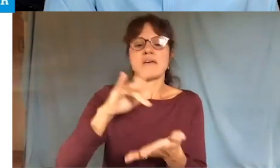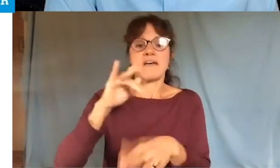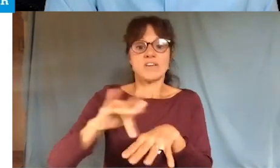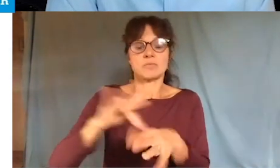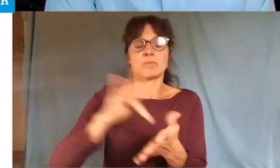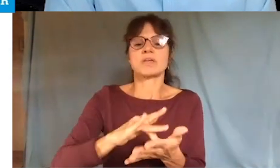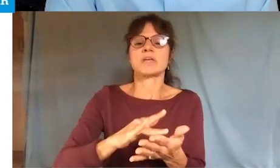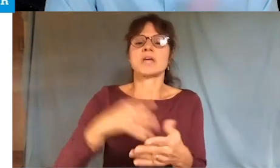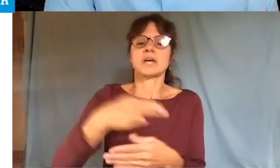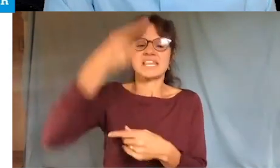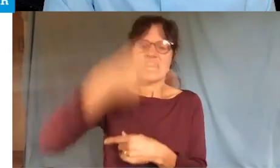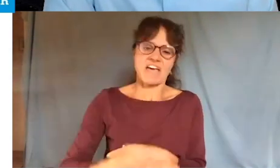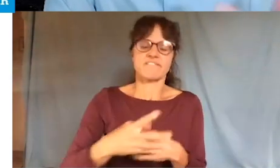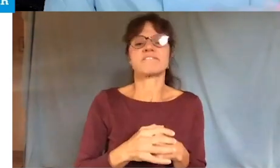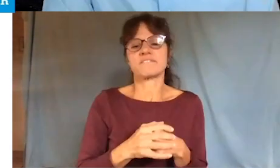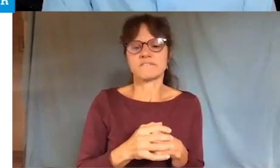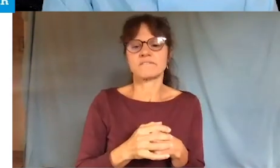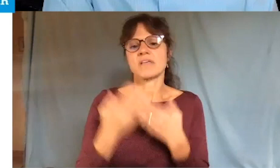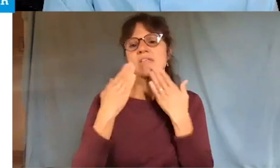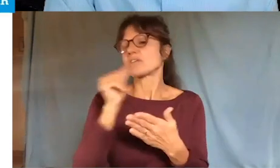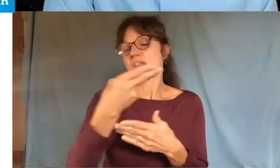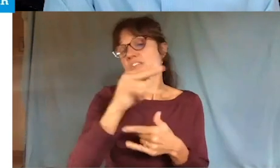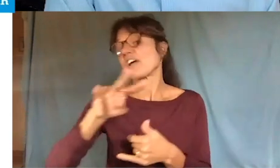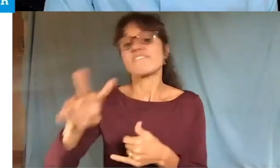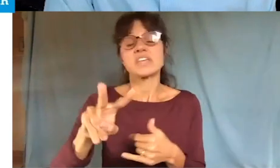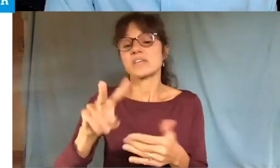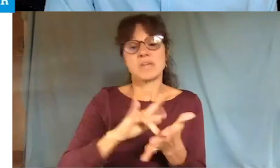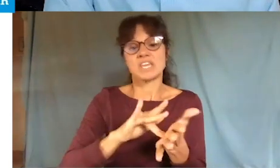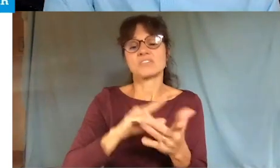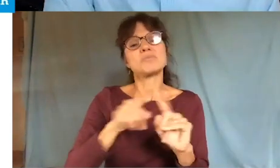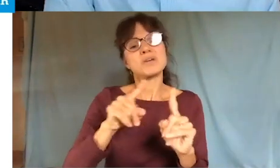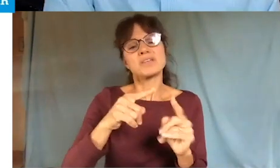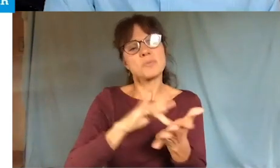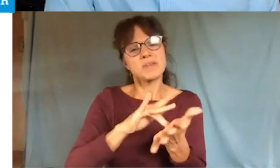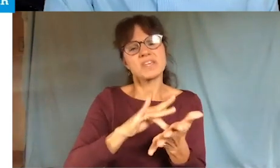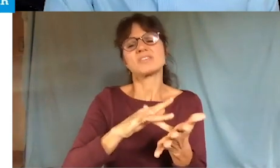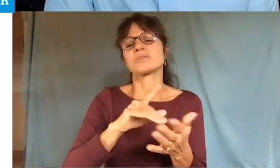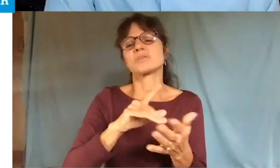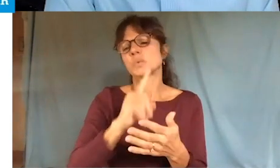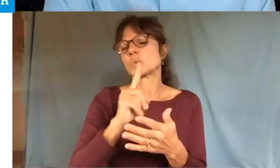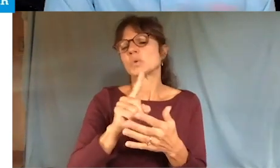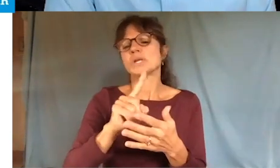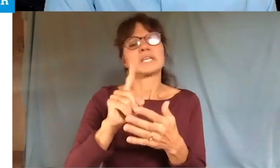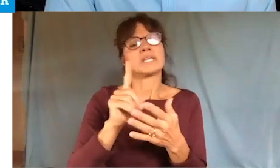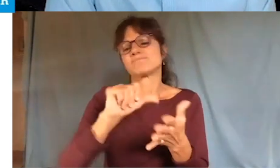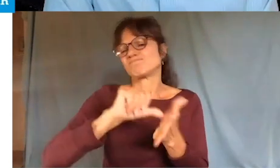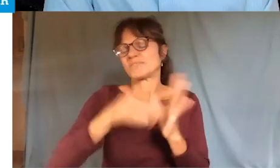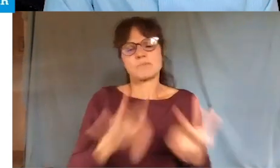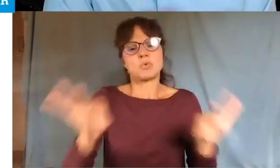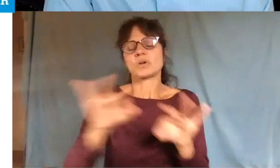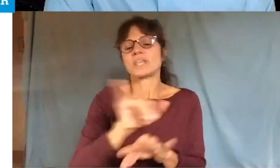provide for patients. Now, thankfully, these are not HIV medications, but these are medications that are absolutely essential nonetheless, like